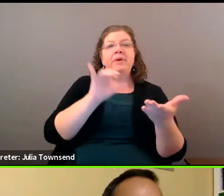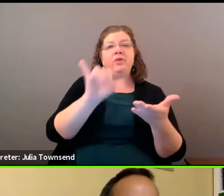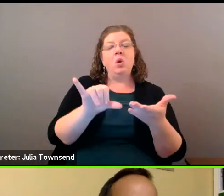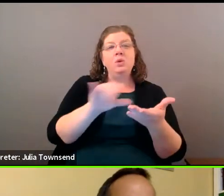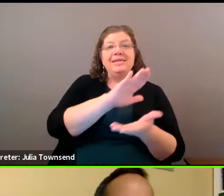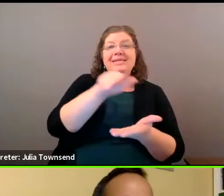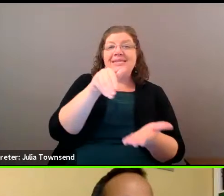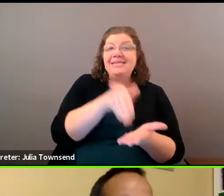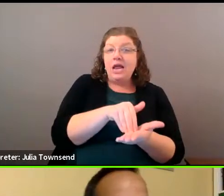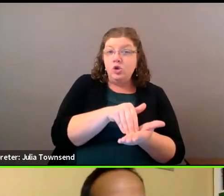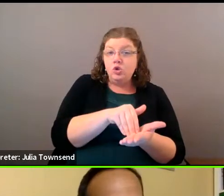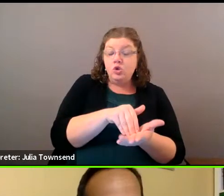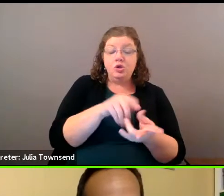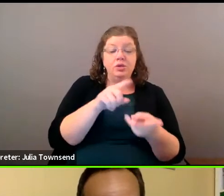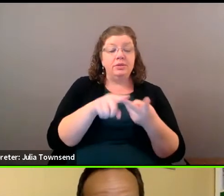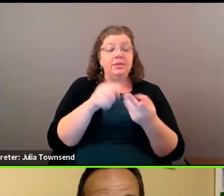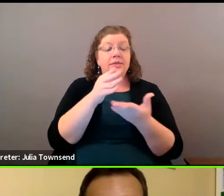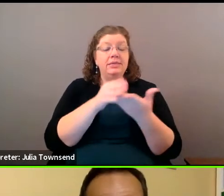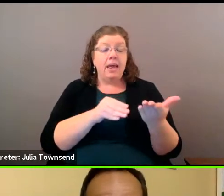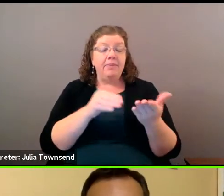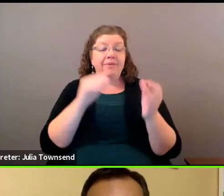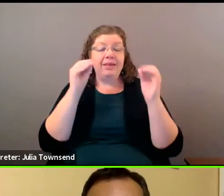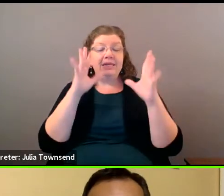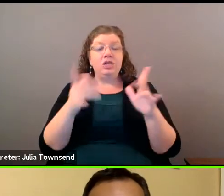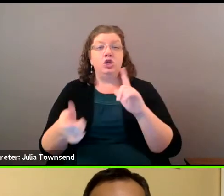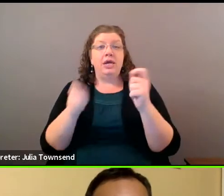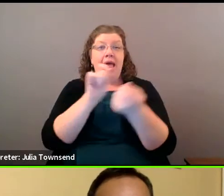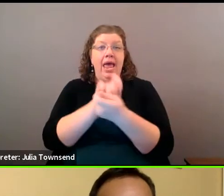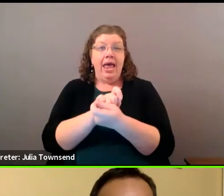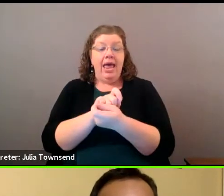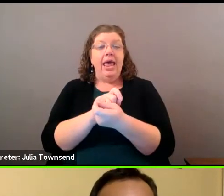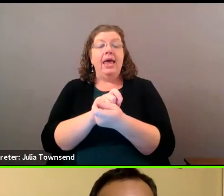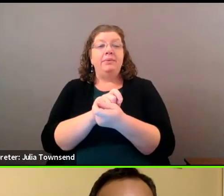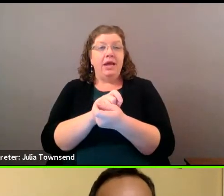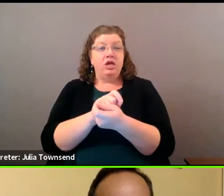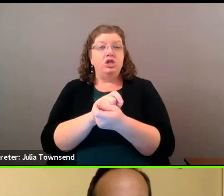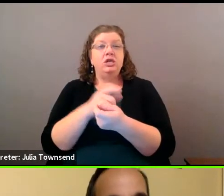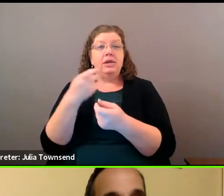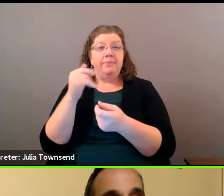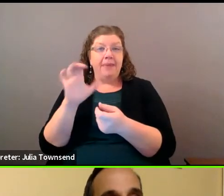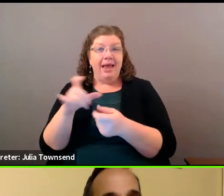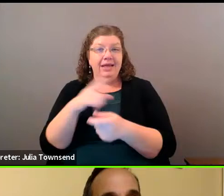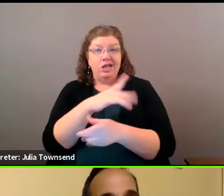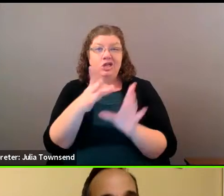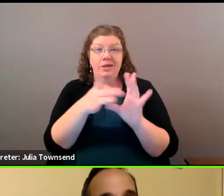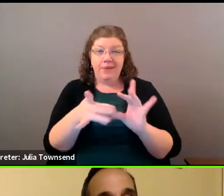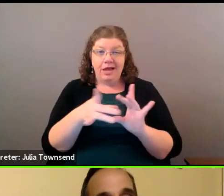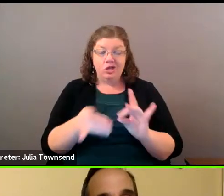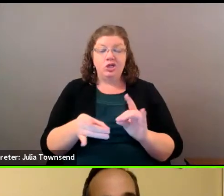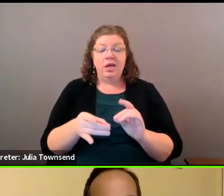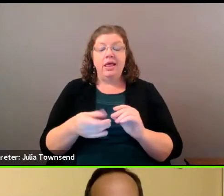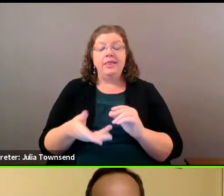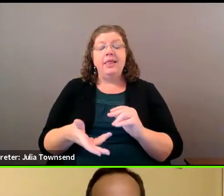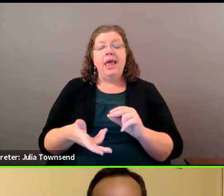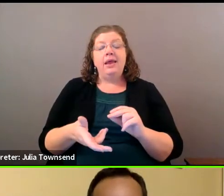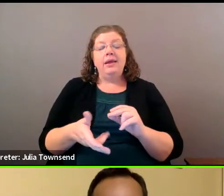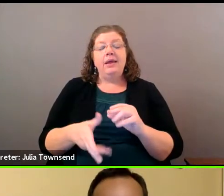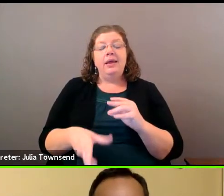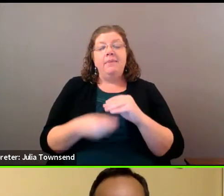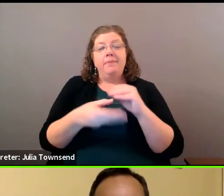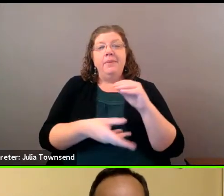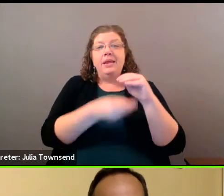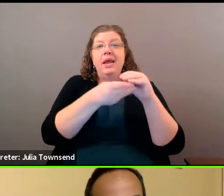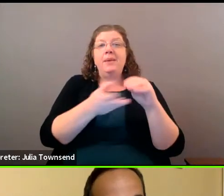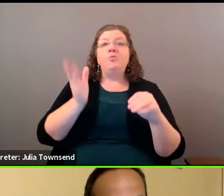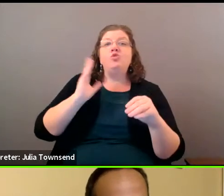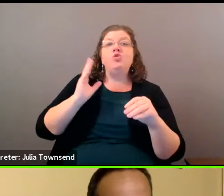centers, some of the student adaptation packs that Sierra mentioned, that build in prior grade